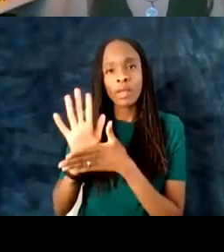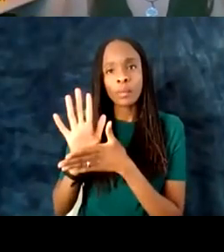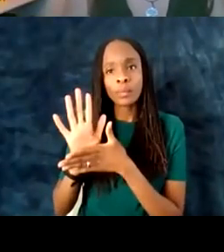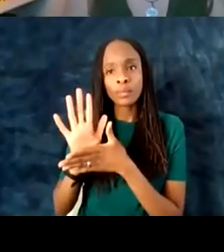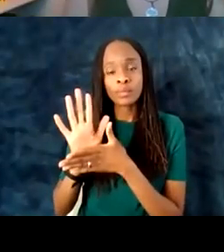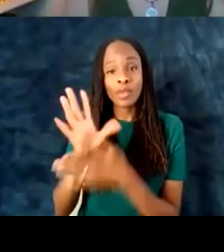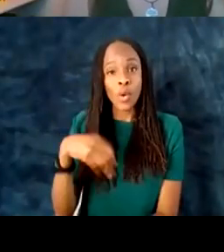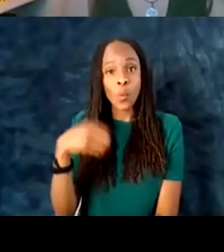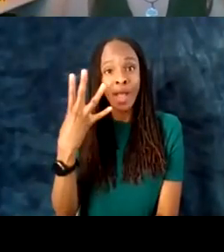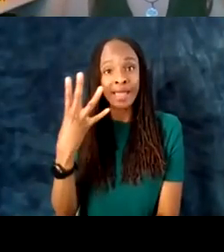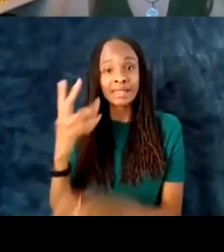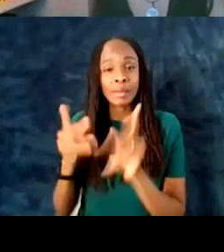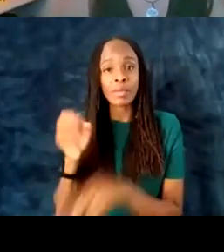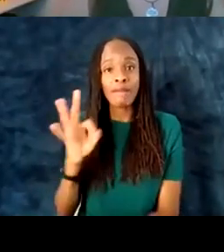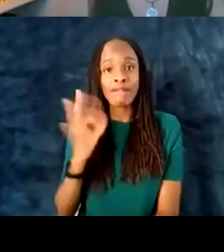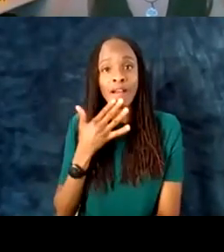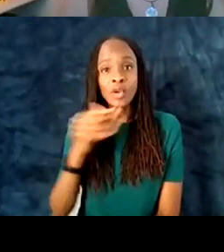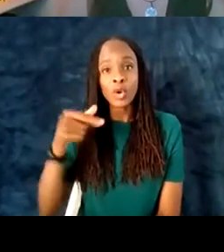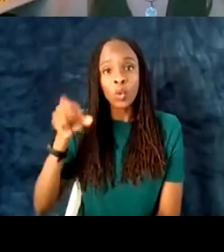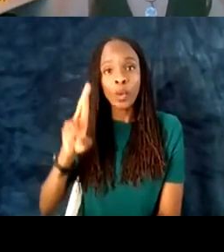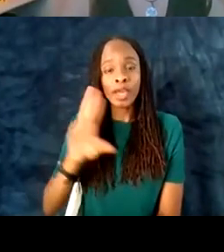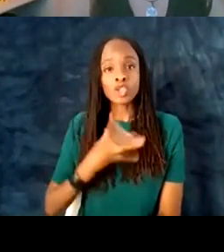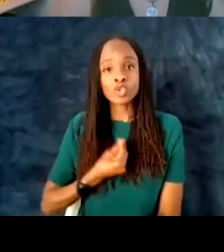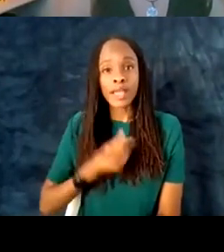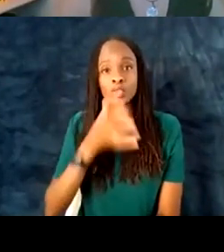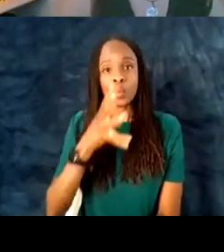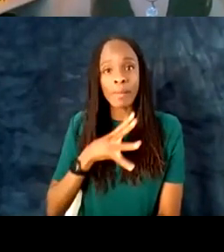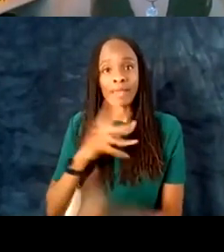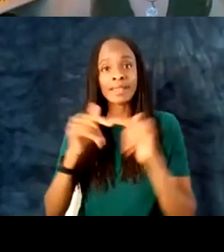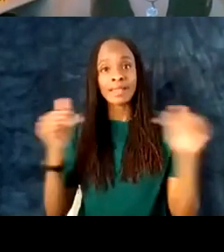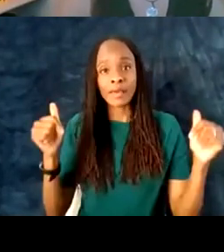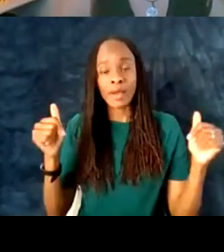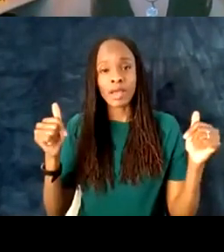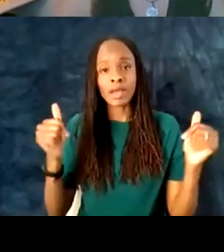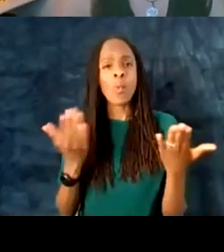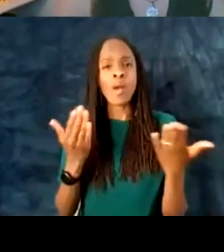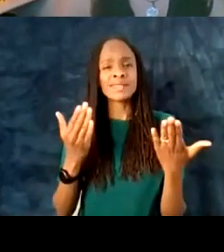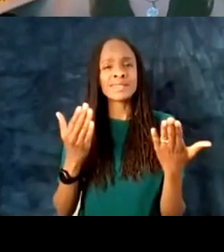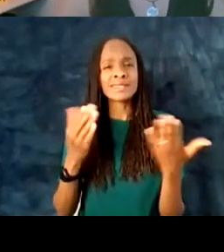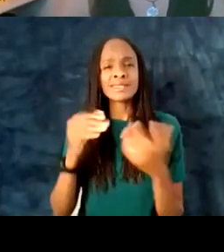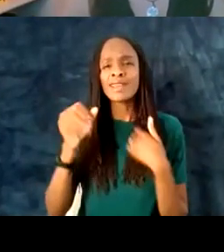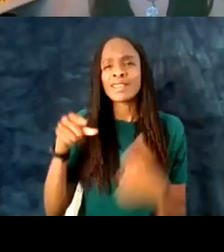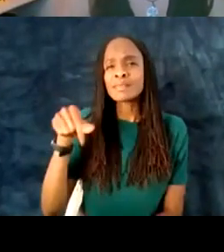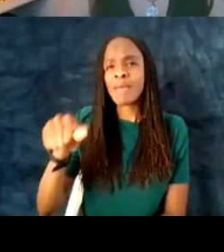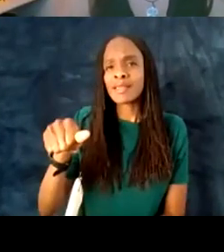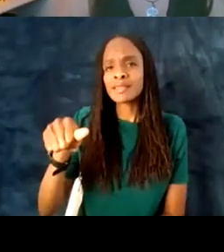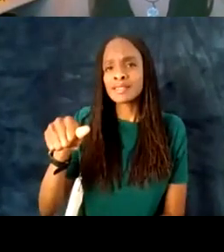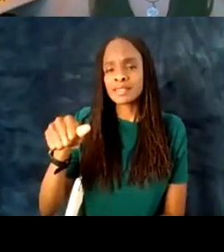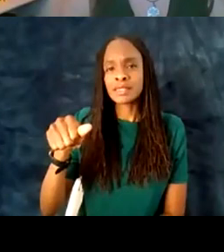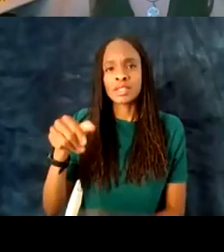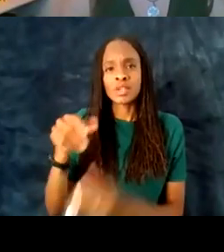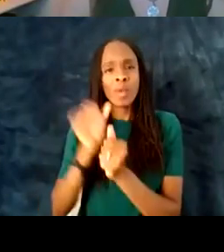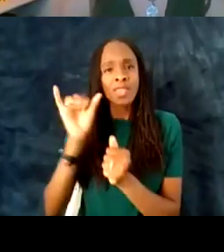are white, people of color, are queer, trans, are women, et cetera? What's the spend? What's the spend over that